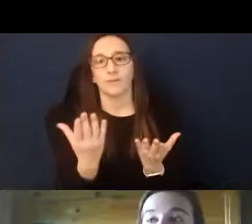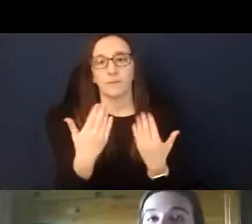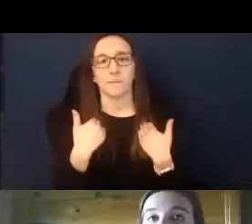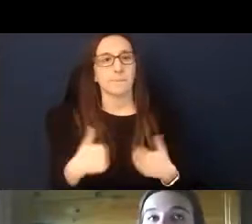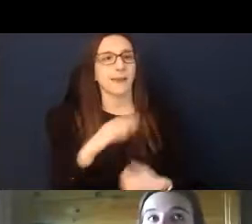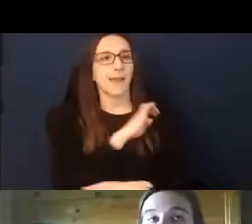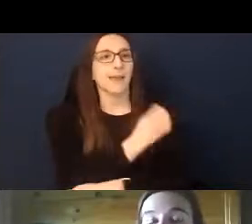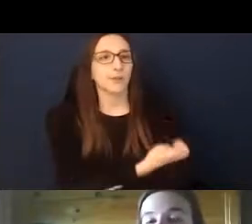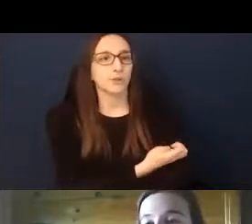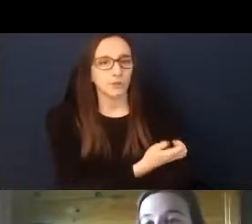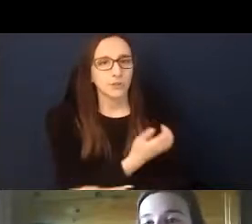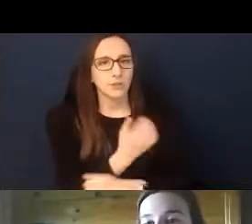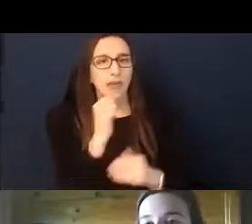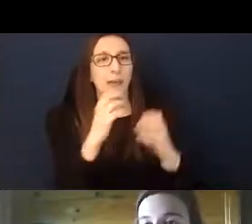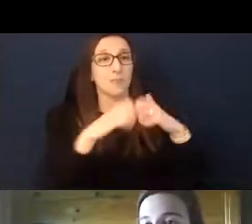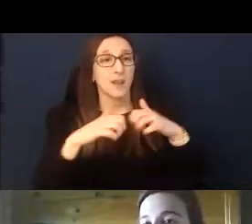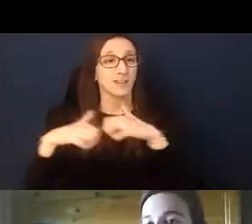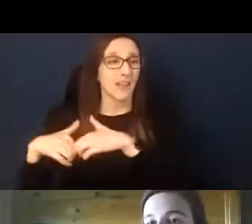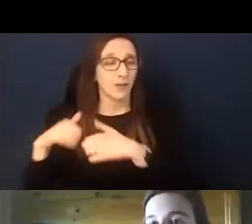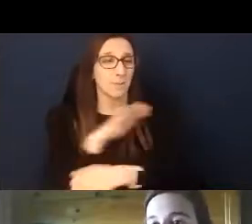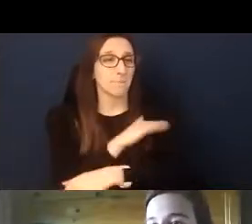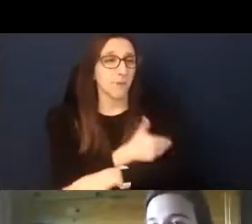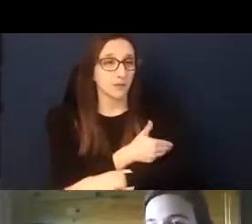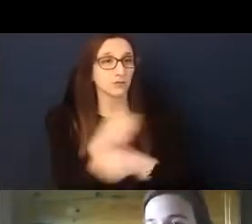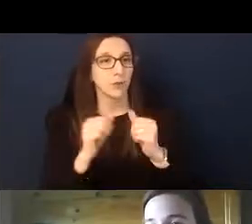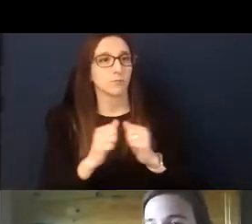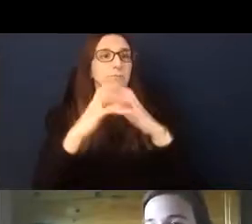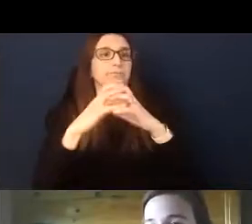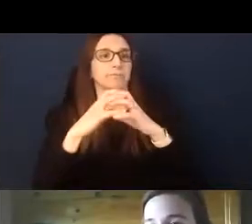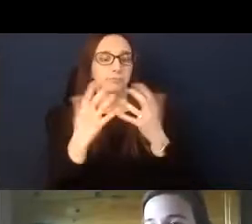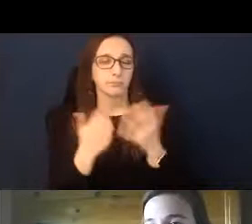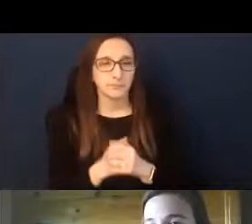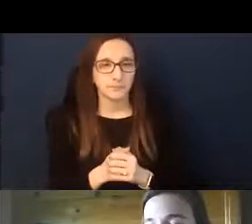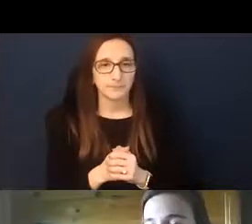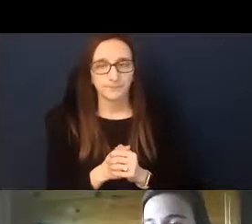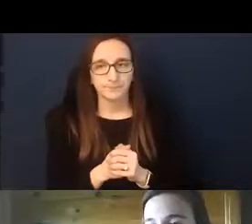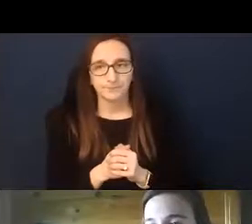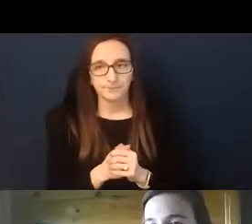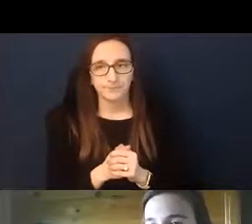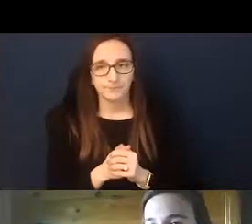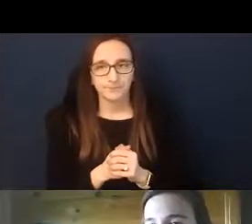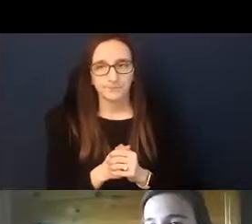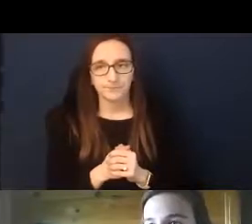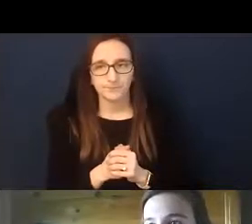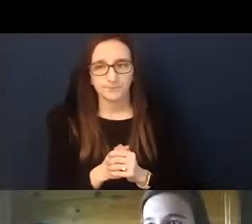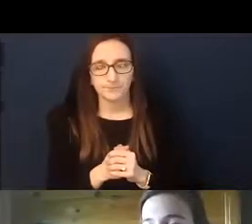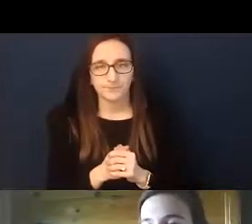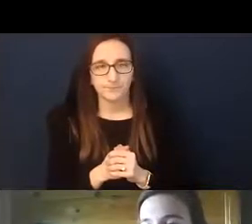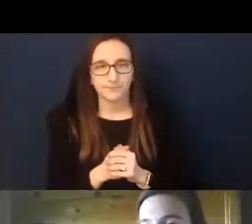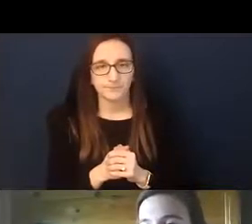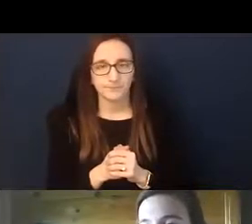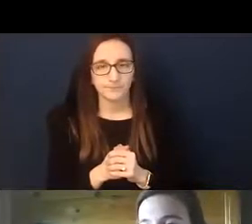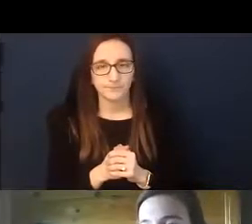you're not breaking down the muscles that you're trying to be building, if that makes sense.